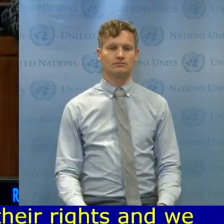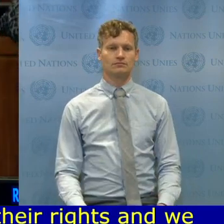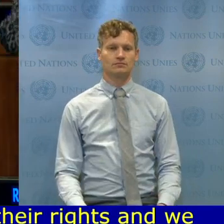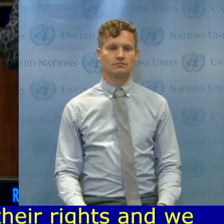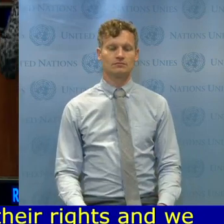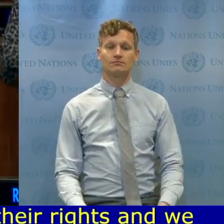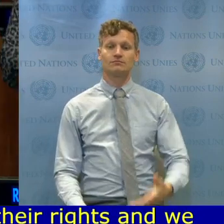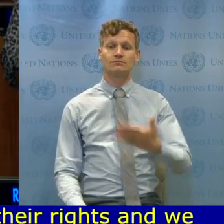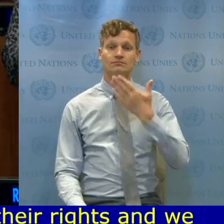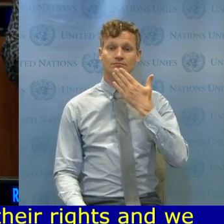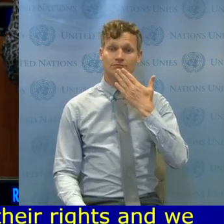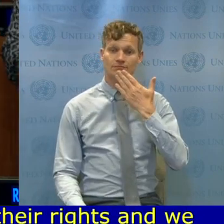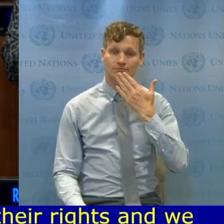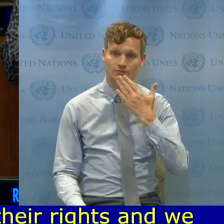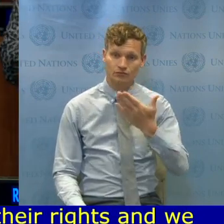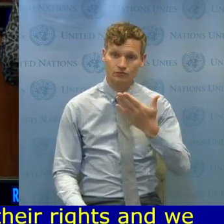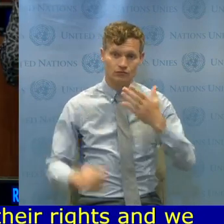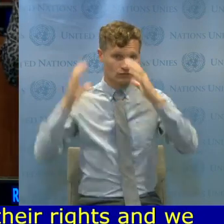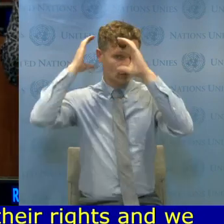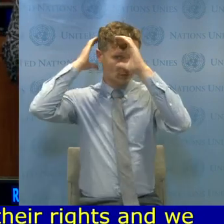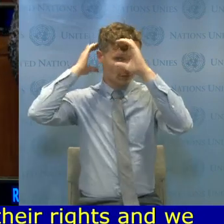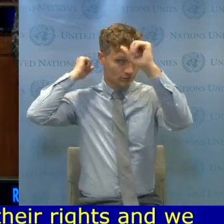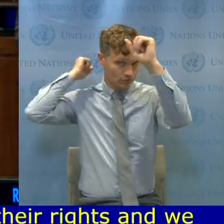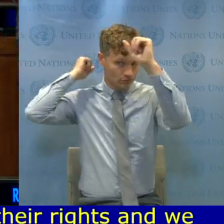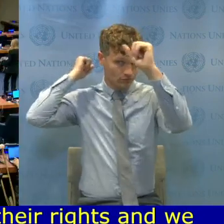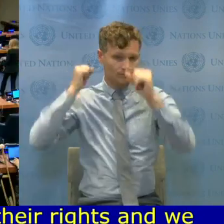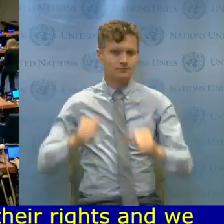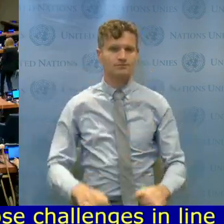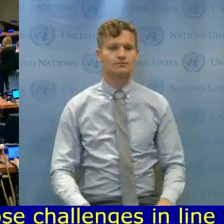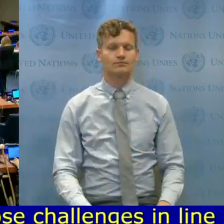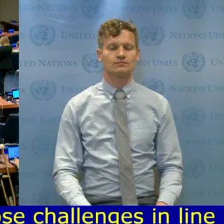Thank you very much, Mr. Ambassador.